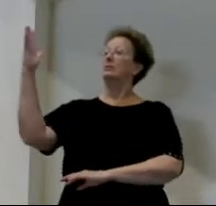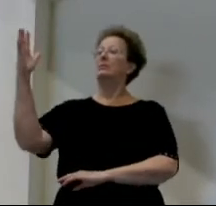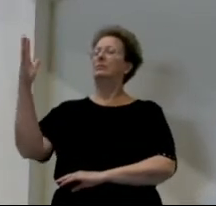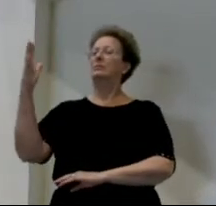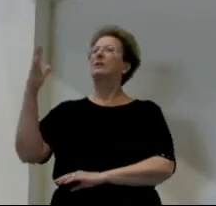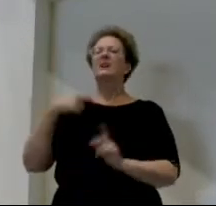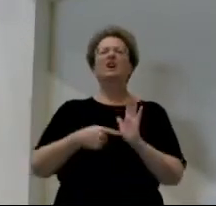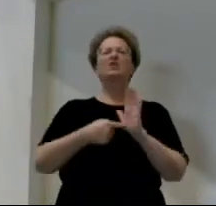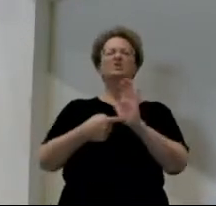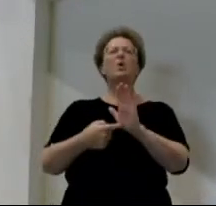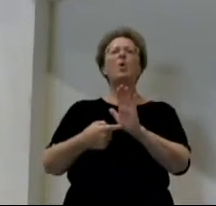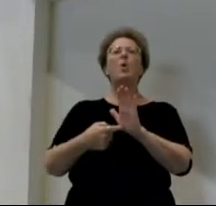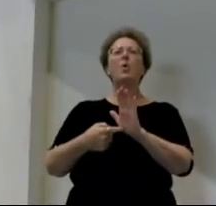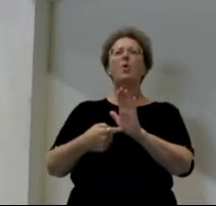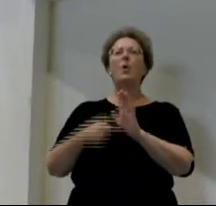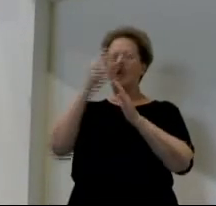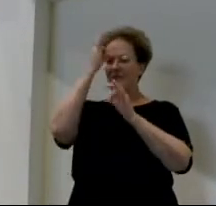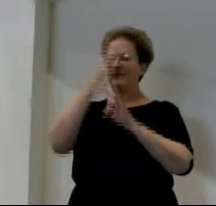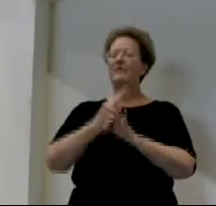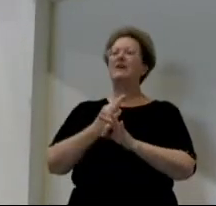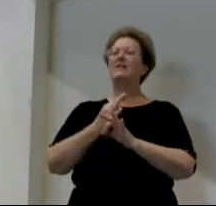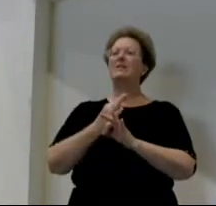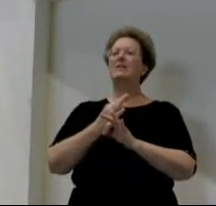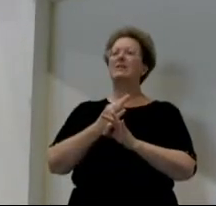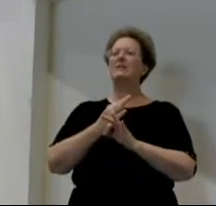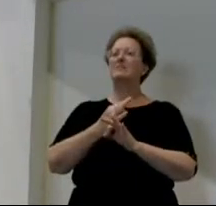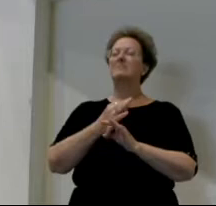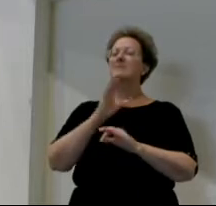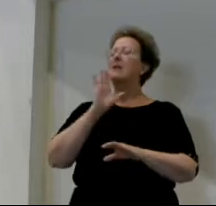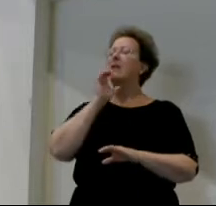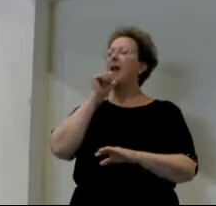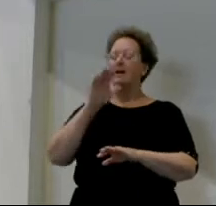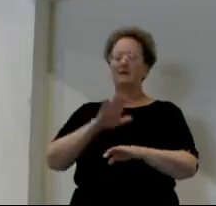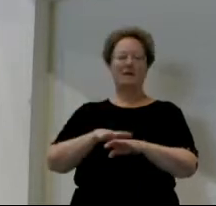faith in the living Lord until that day that Satan came into the garden.